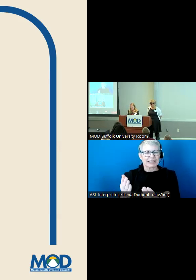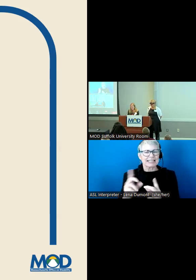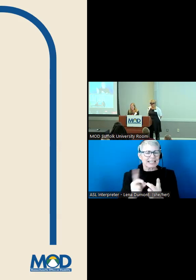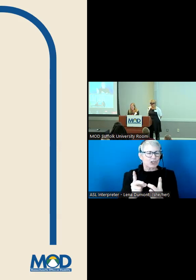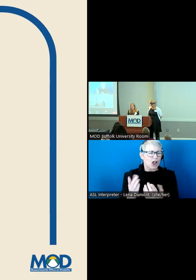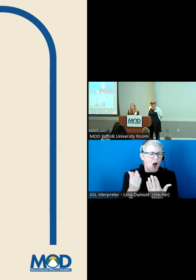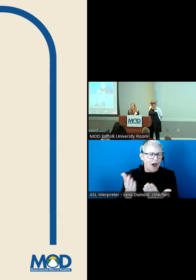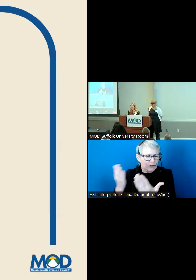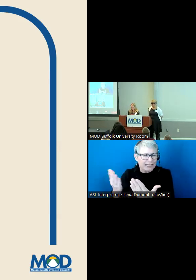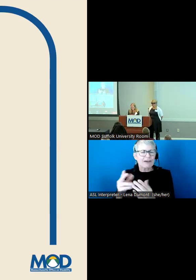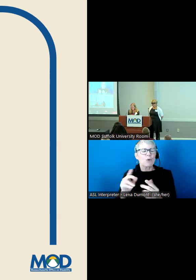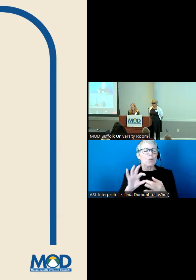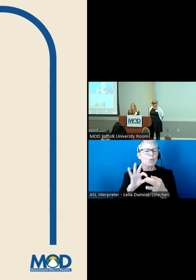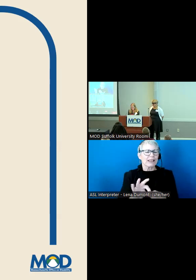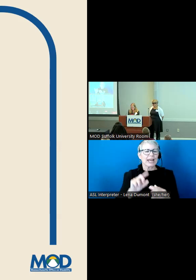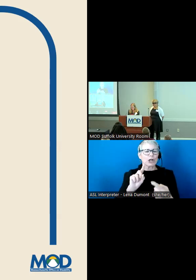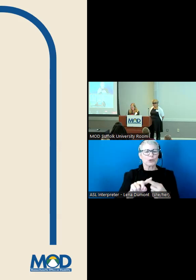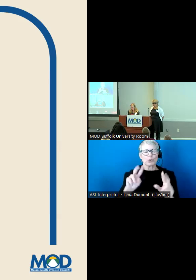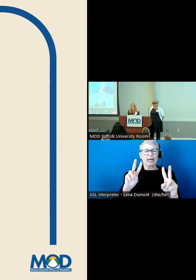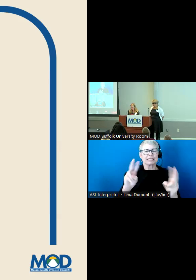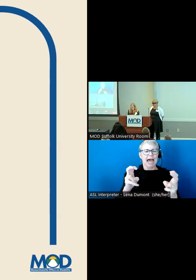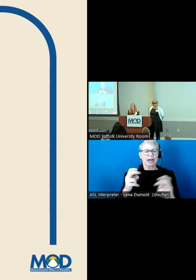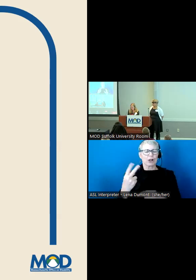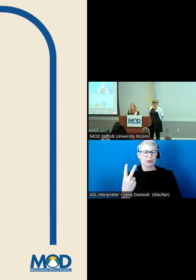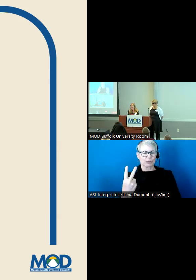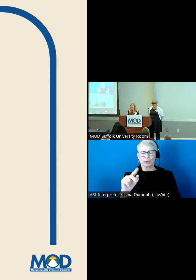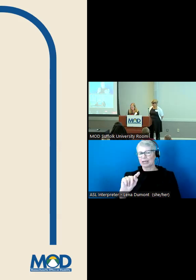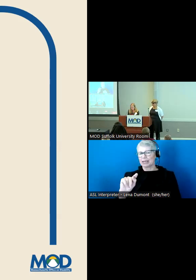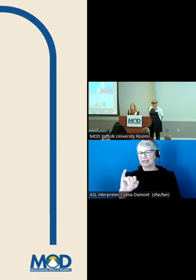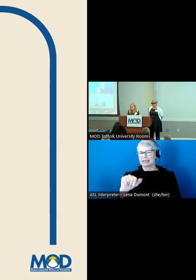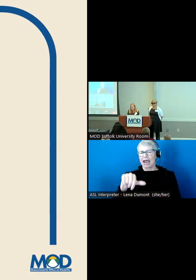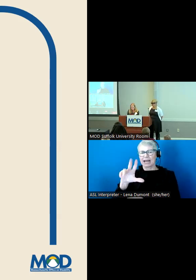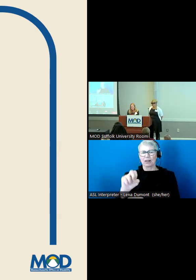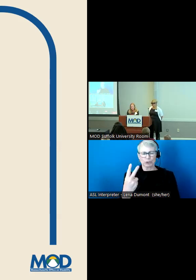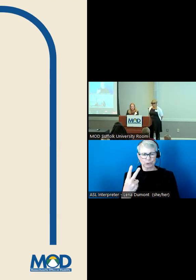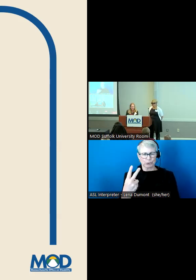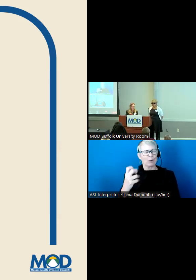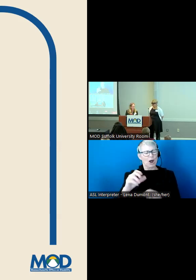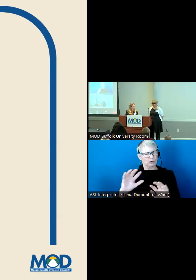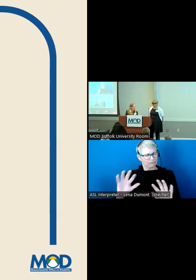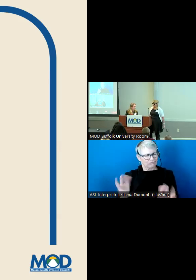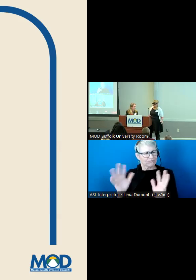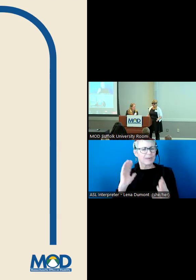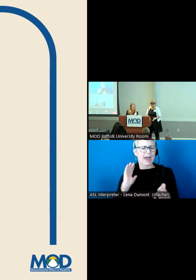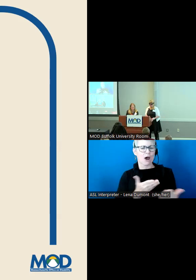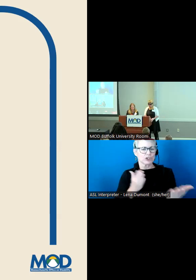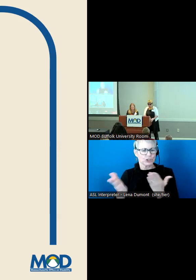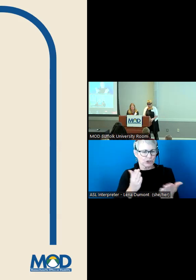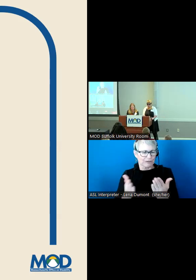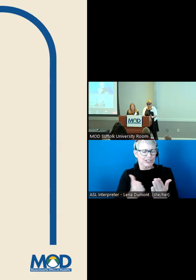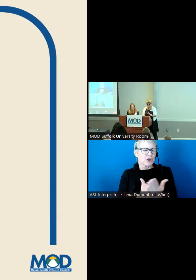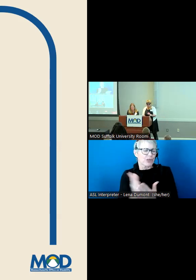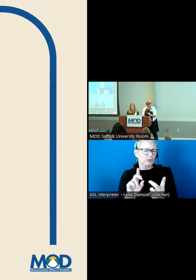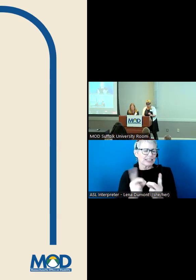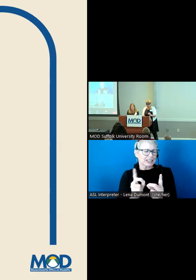Commonwealth up to snuff with that regulation. Mary, do you want to talk about state institution?